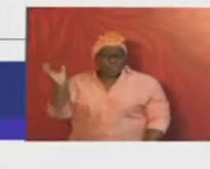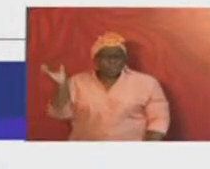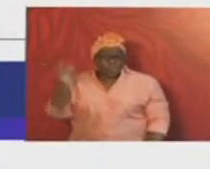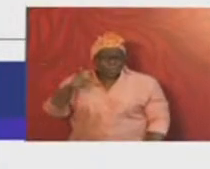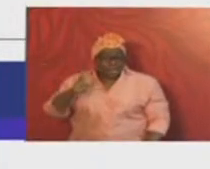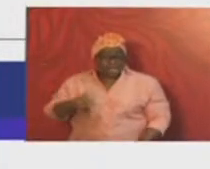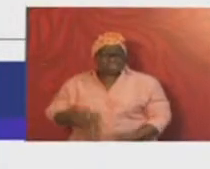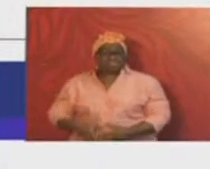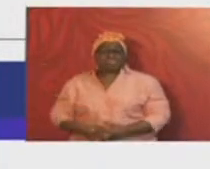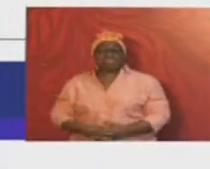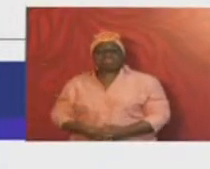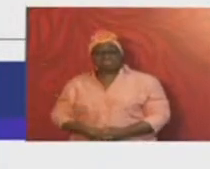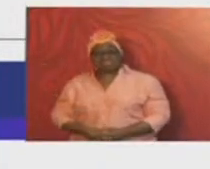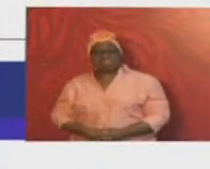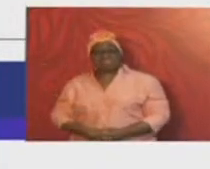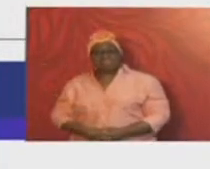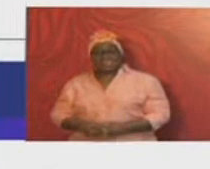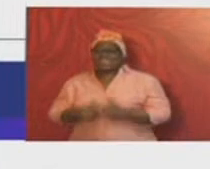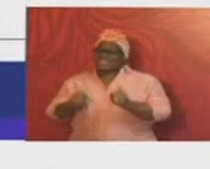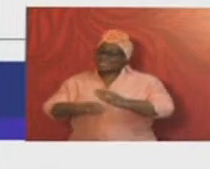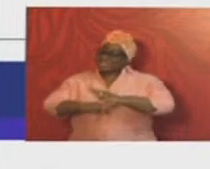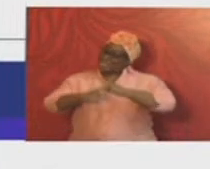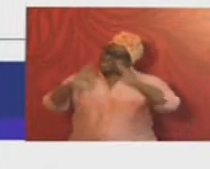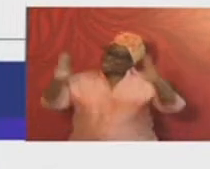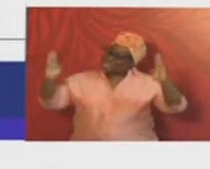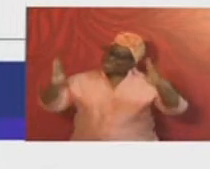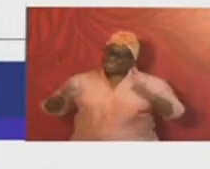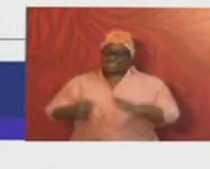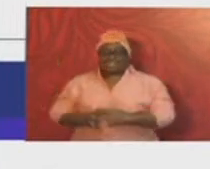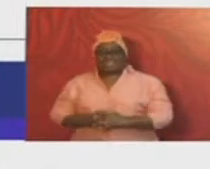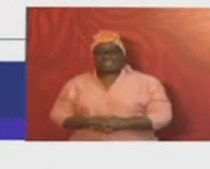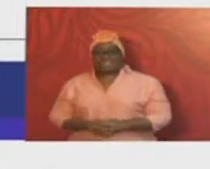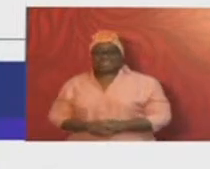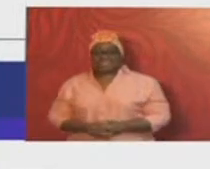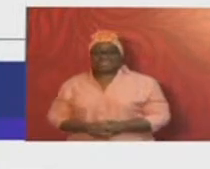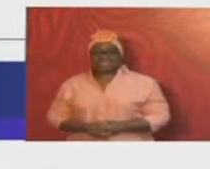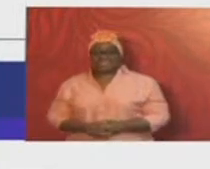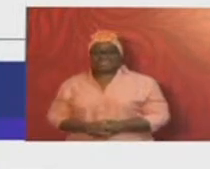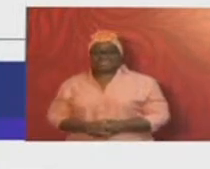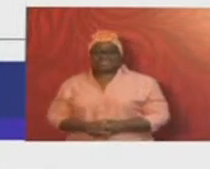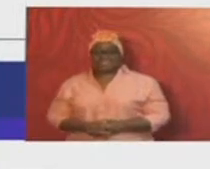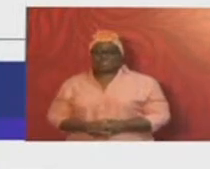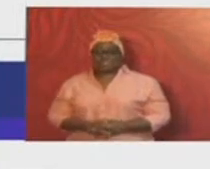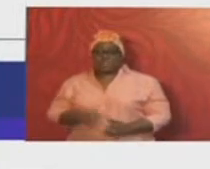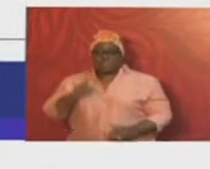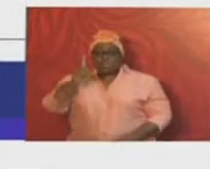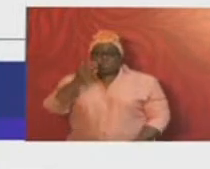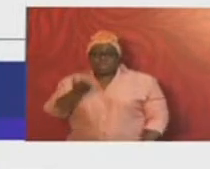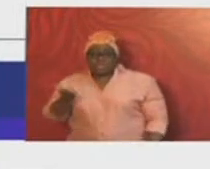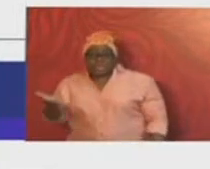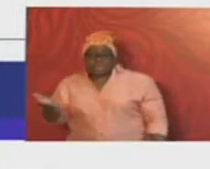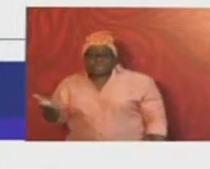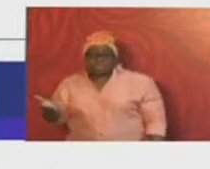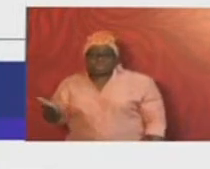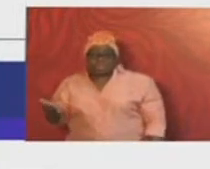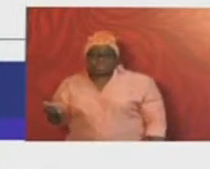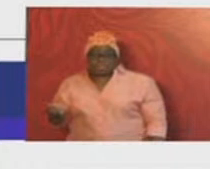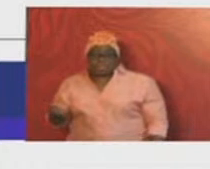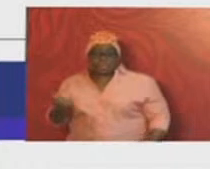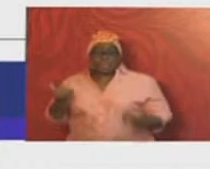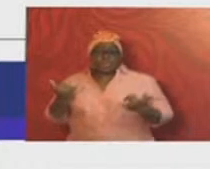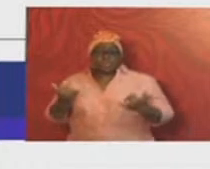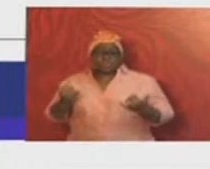morning. Natalie Singh, Caribbean Lifestyle Communications. One of the things that came out of this week's launch